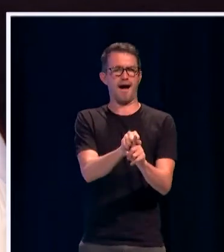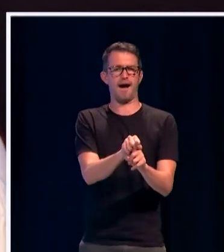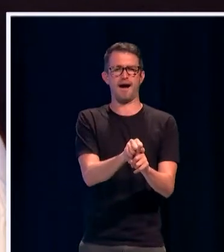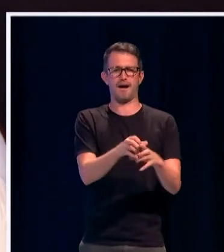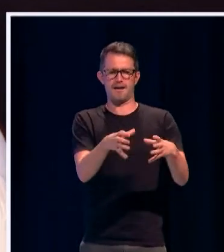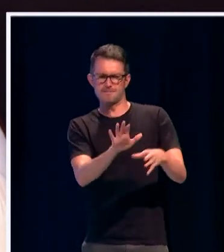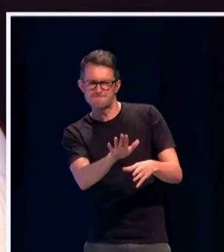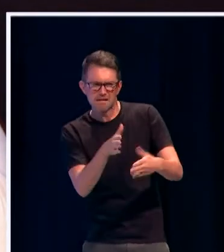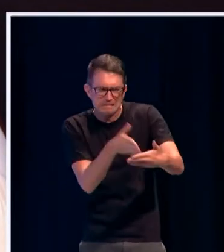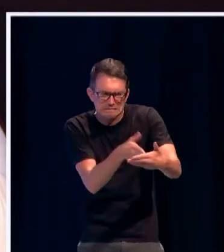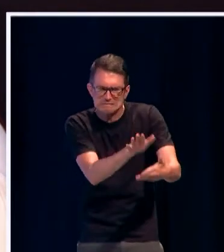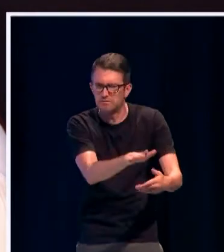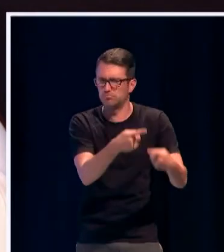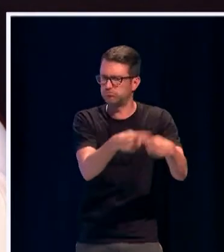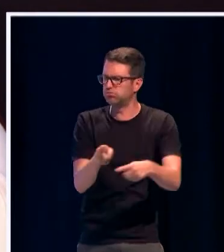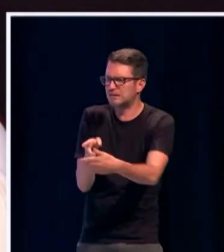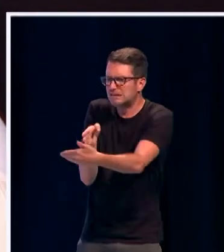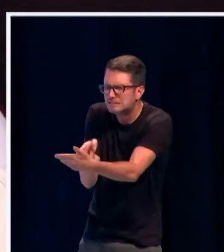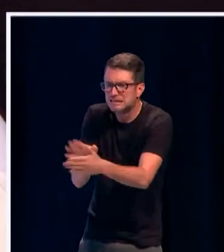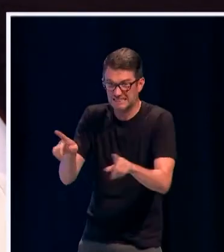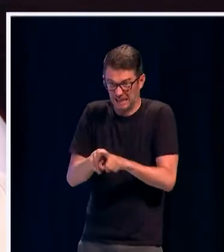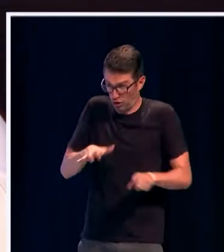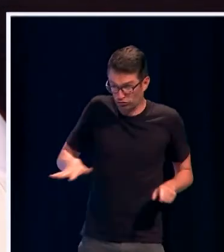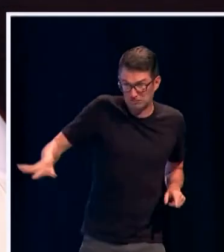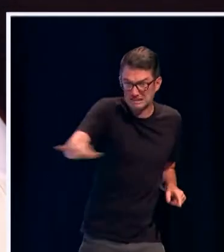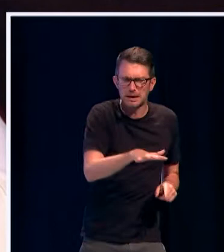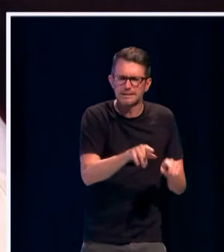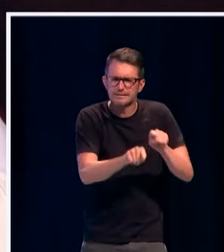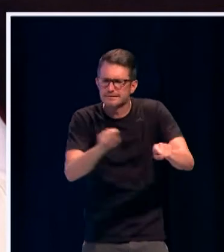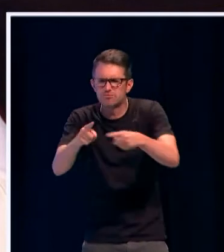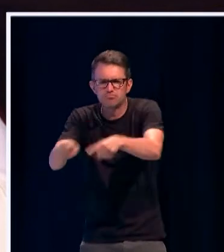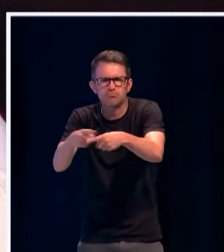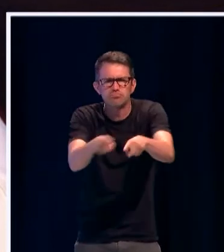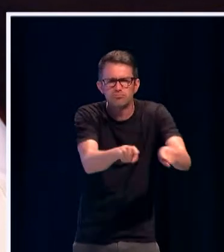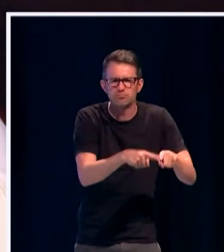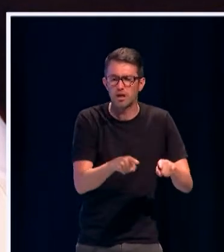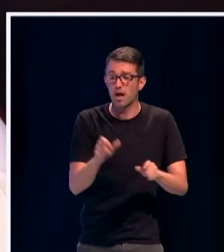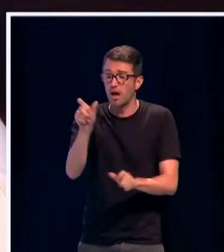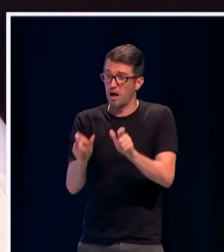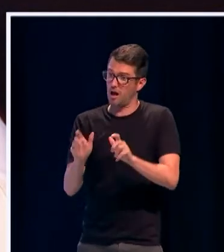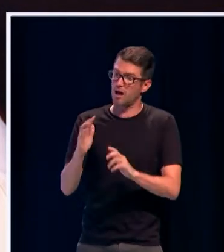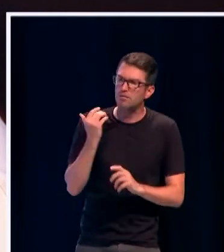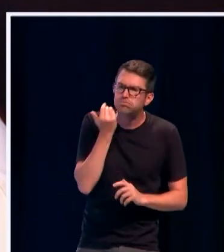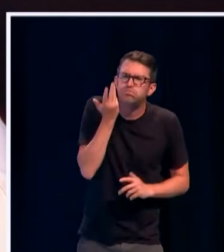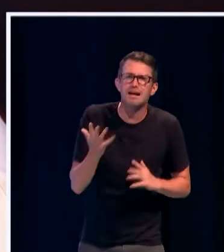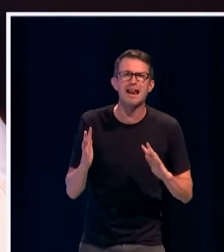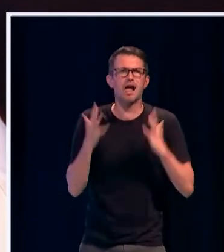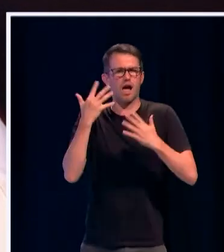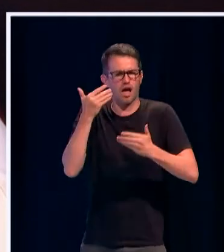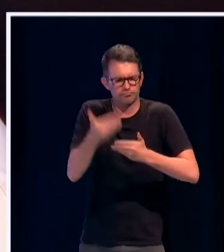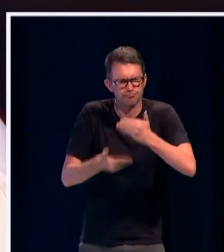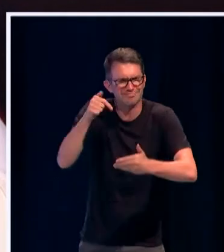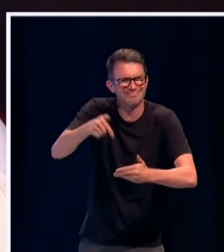their daily lives. And having said this, I would also highlight that the role of the DPOs has to be as